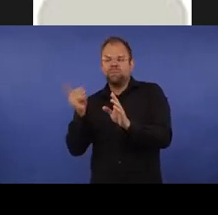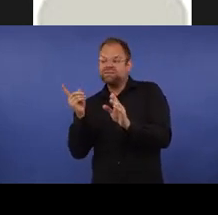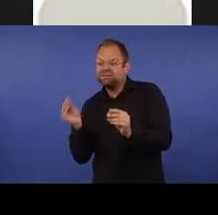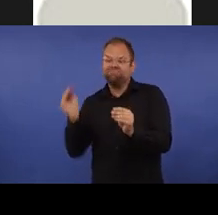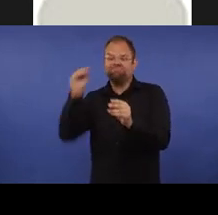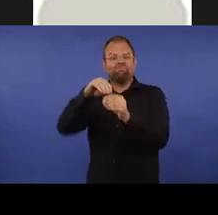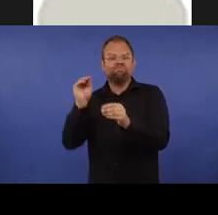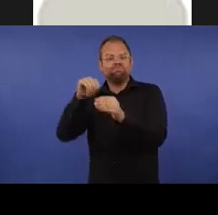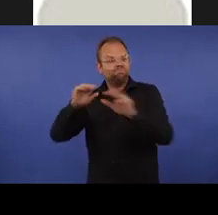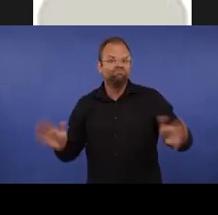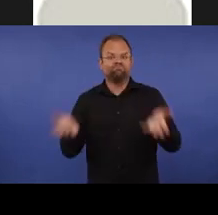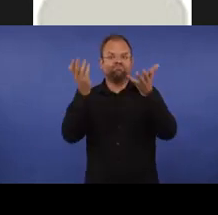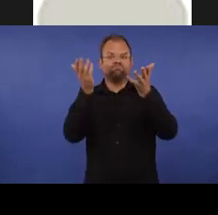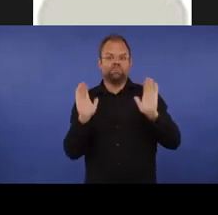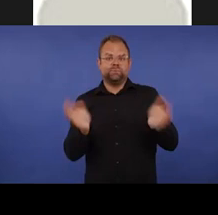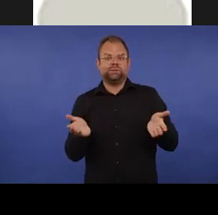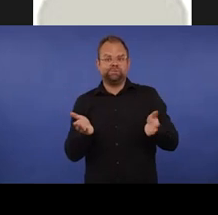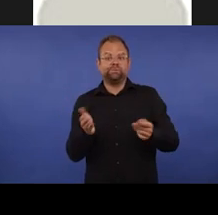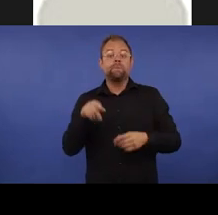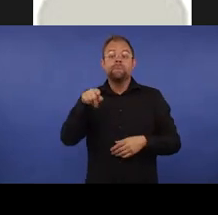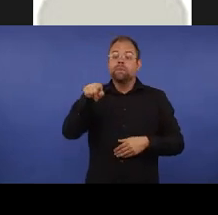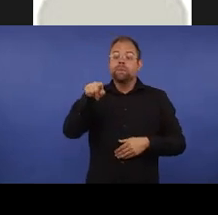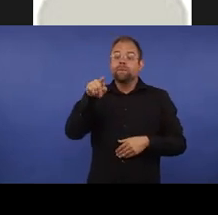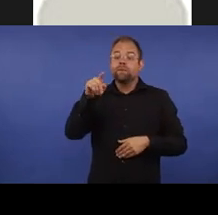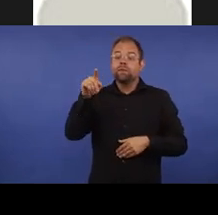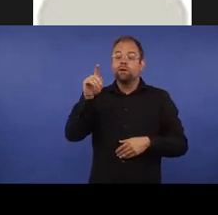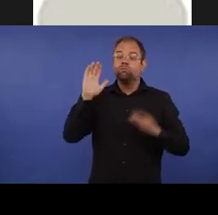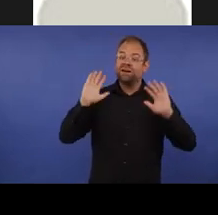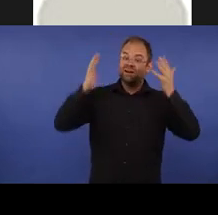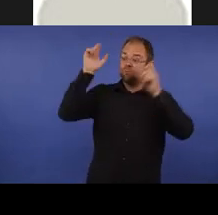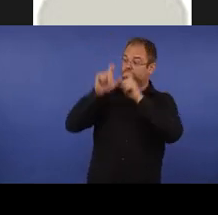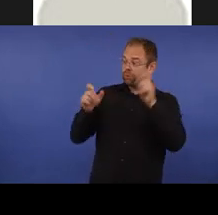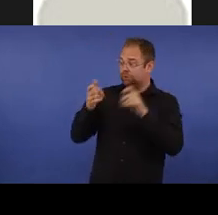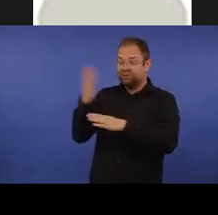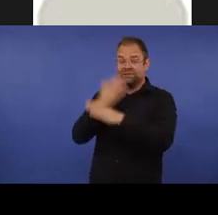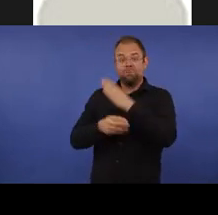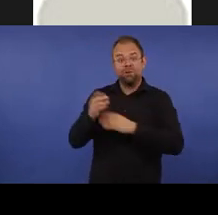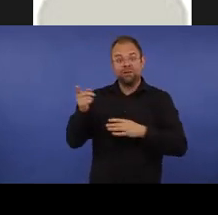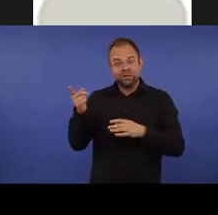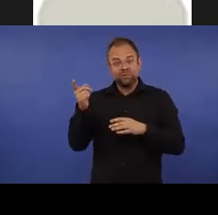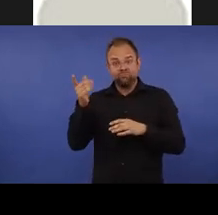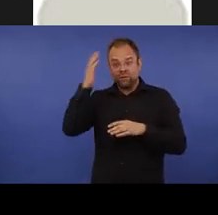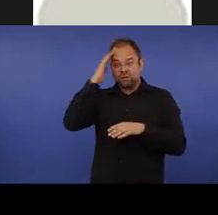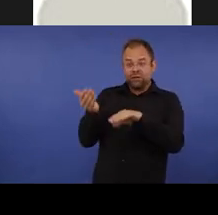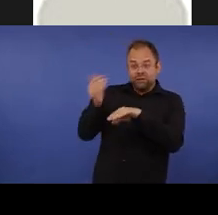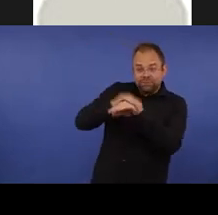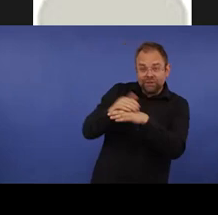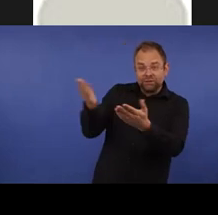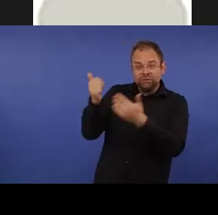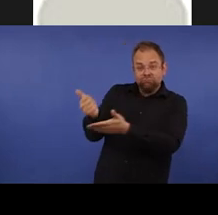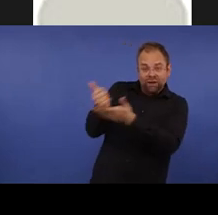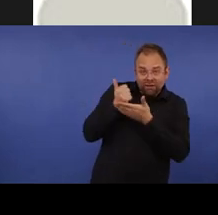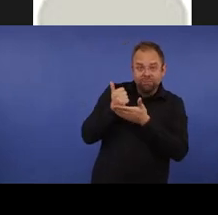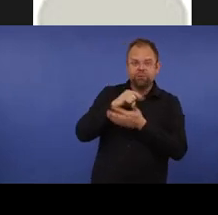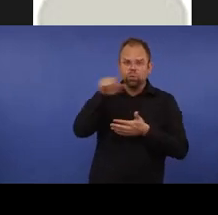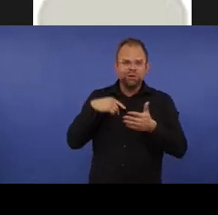just reinforces and provides evidence about the essential role that IL plays within the